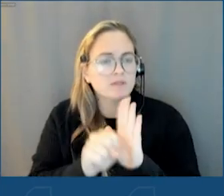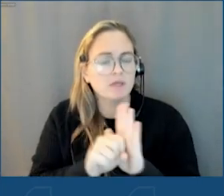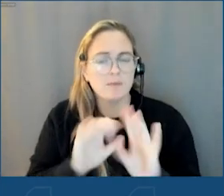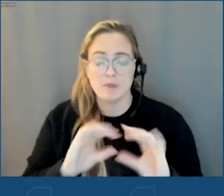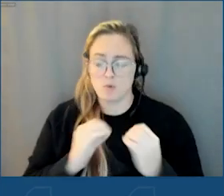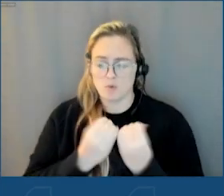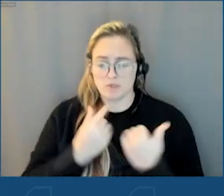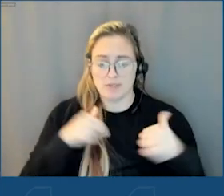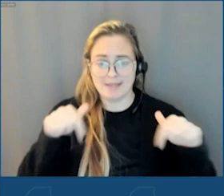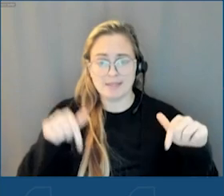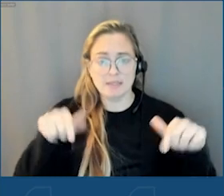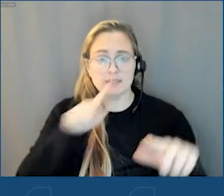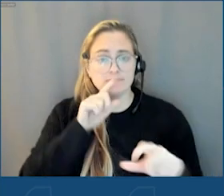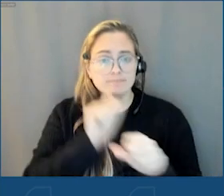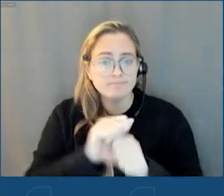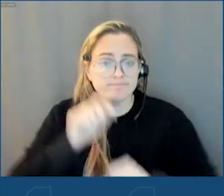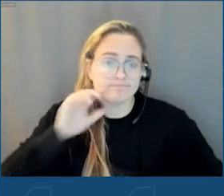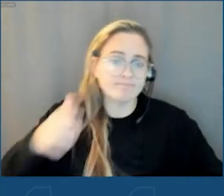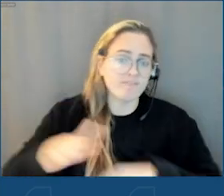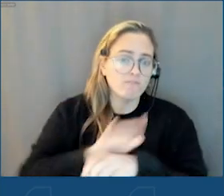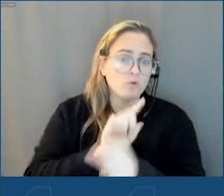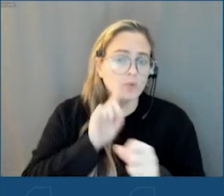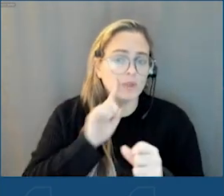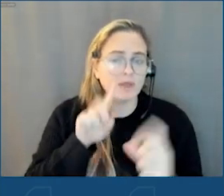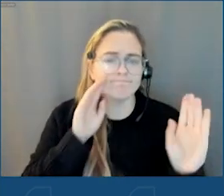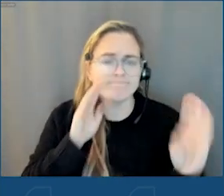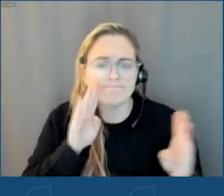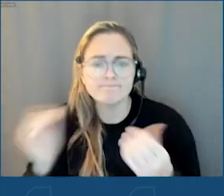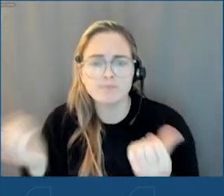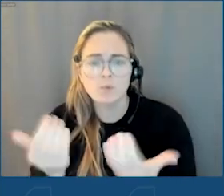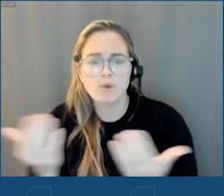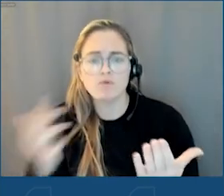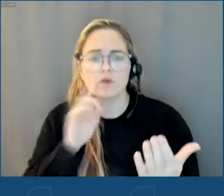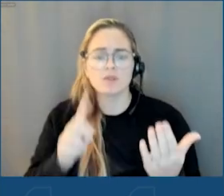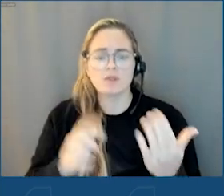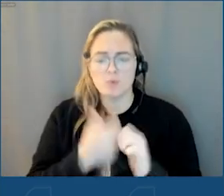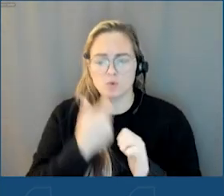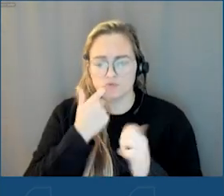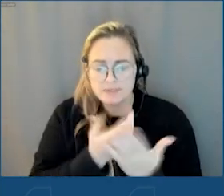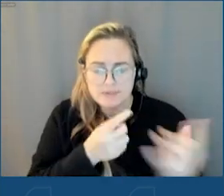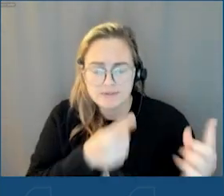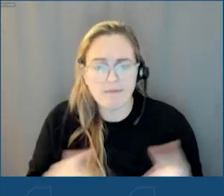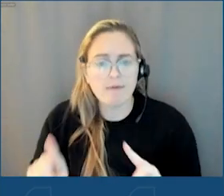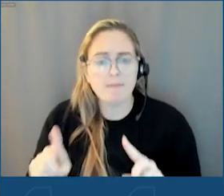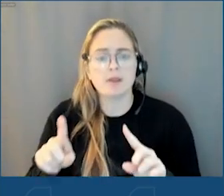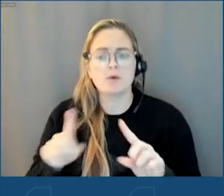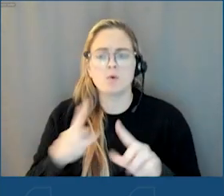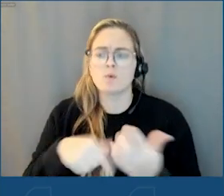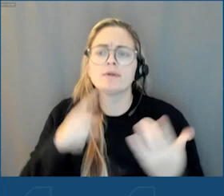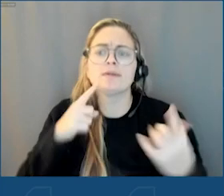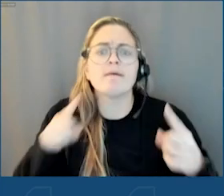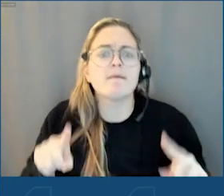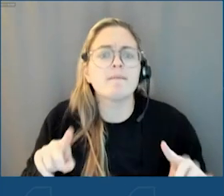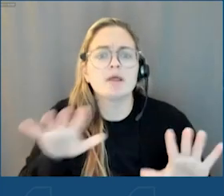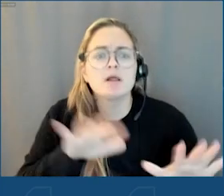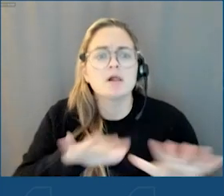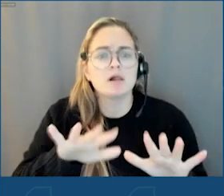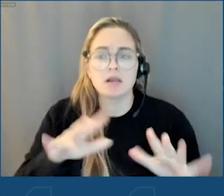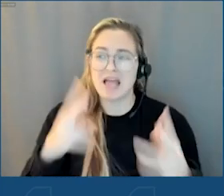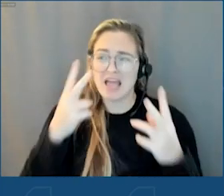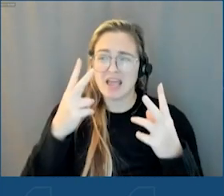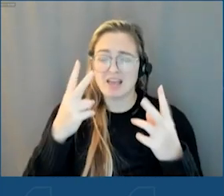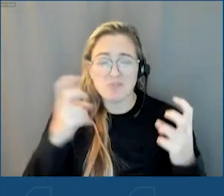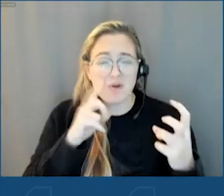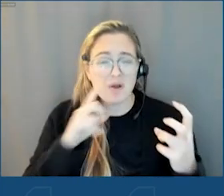that is absolutely on top of everything, the latest trends, what's going on, the need to deal with hate crimes as they're rising up on